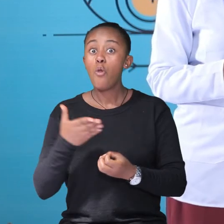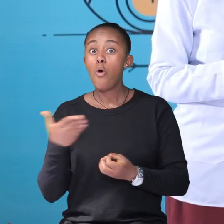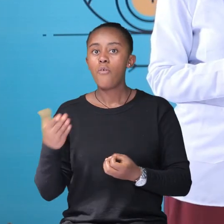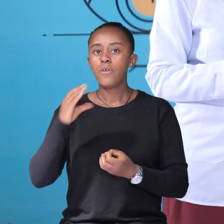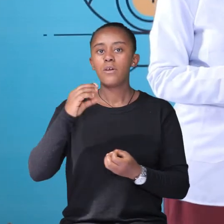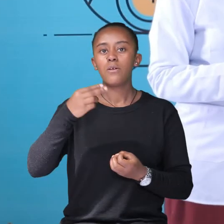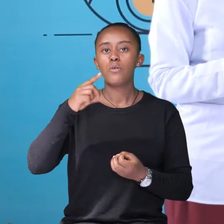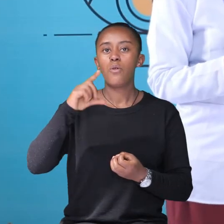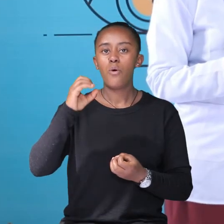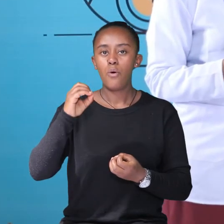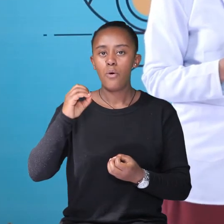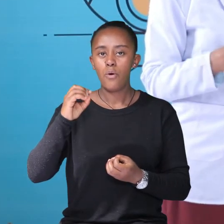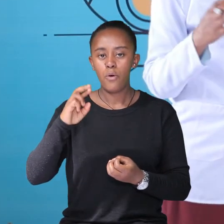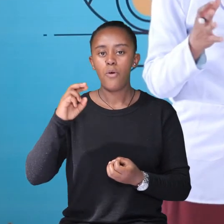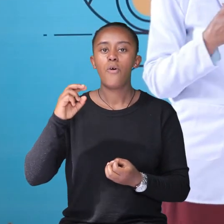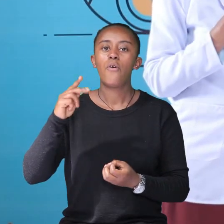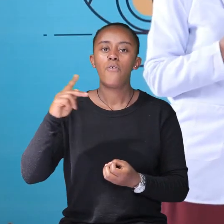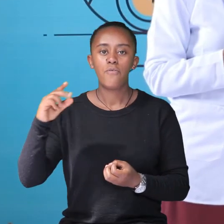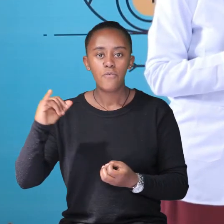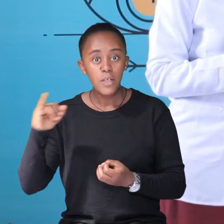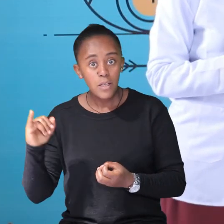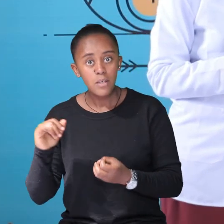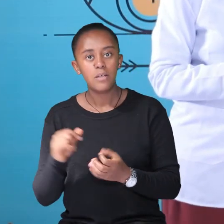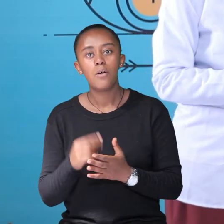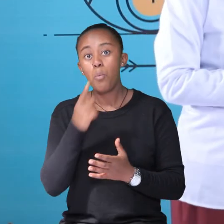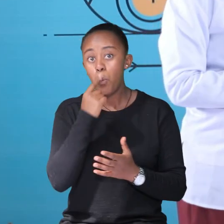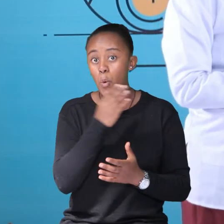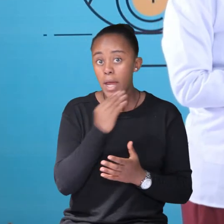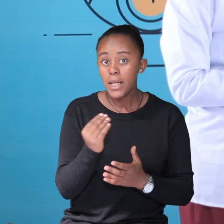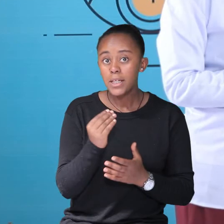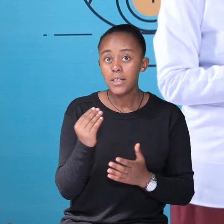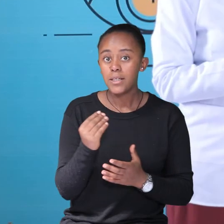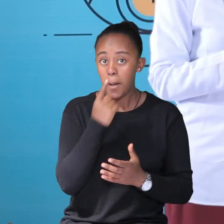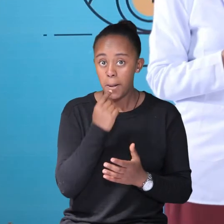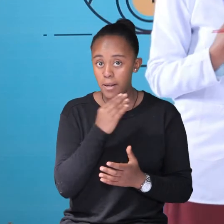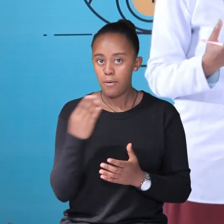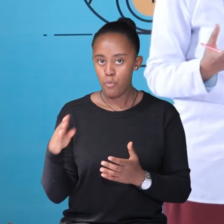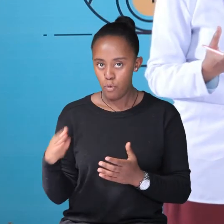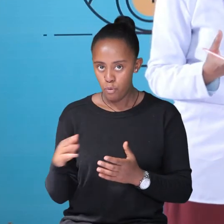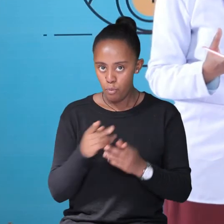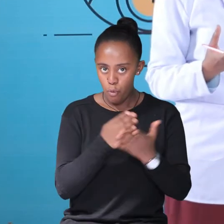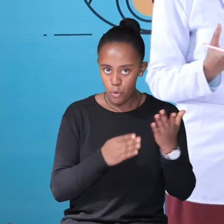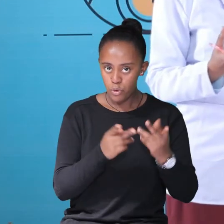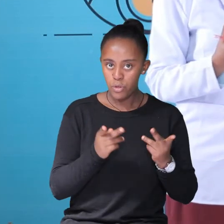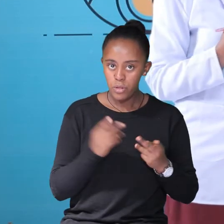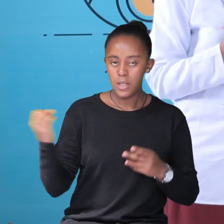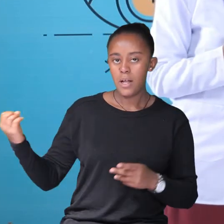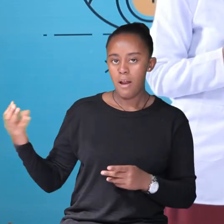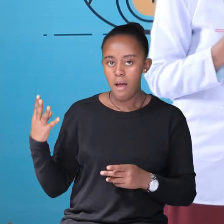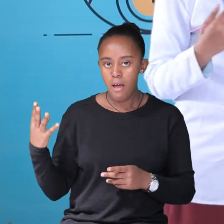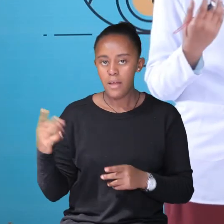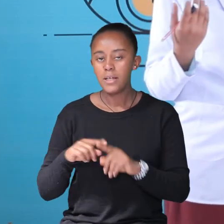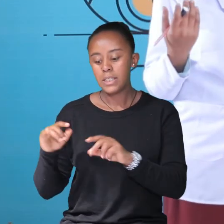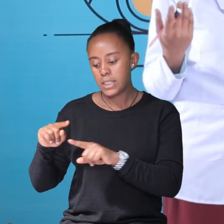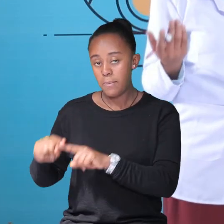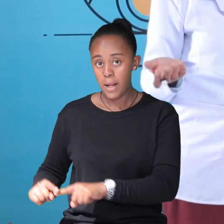by chlorophyll. Chlorophyll absorbs blue and red portion of light, and there are two stages of photosynthesis,